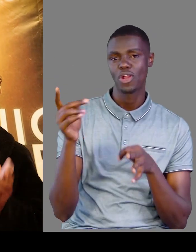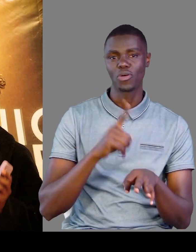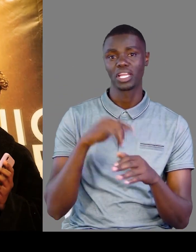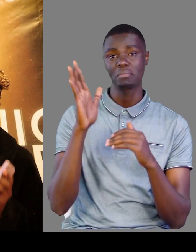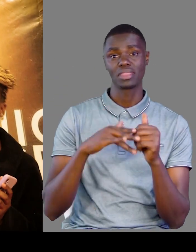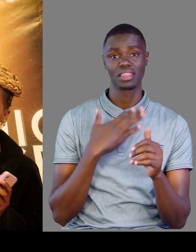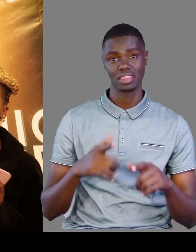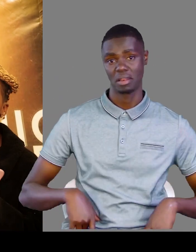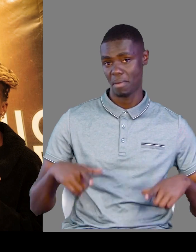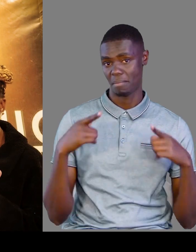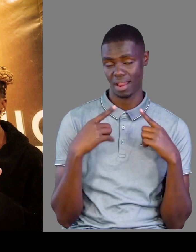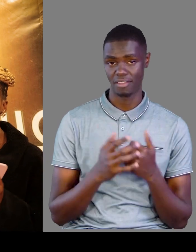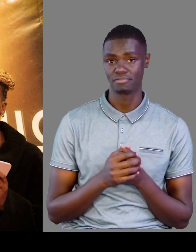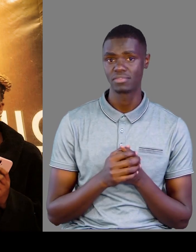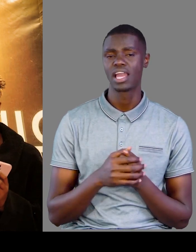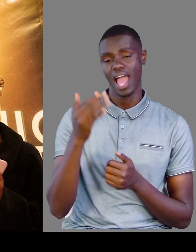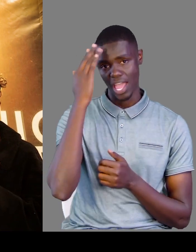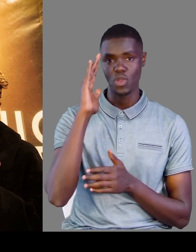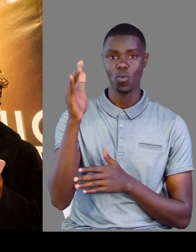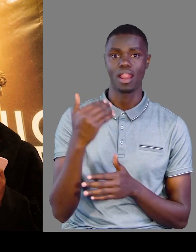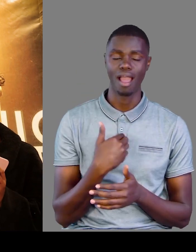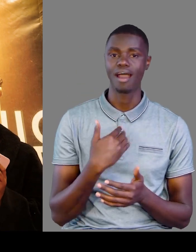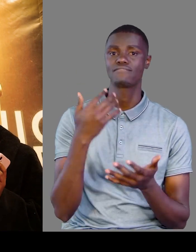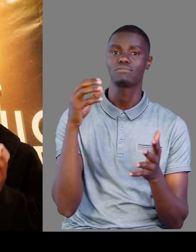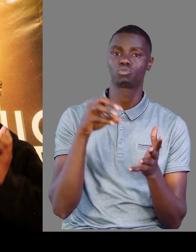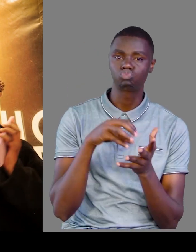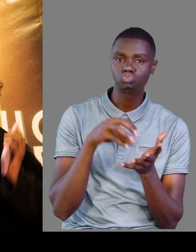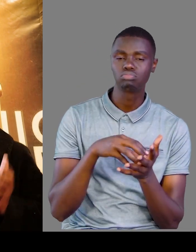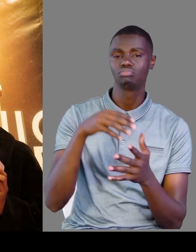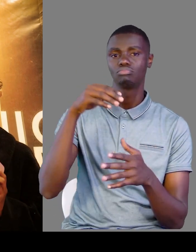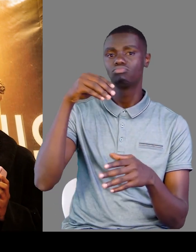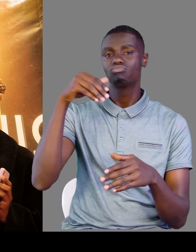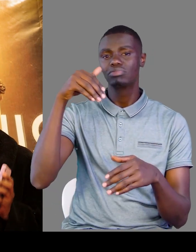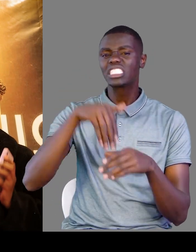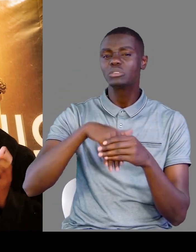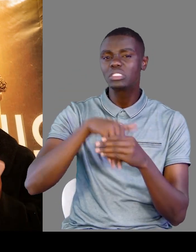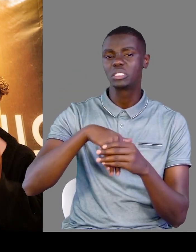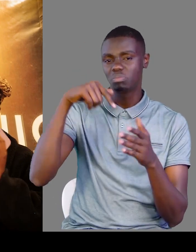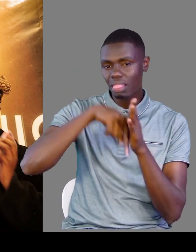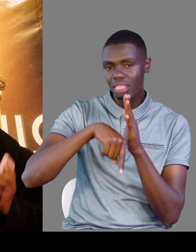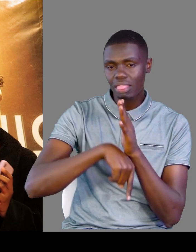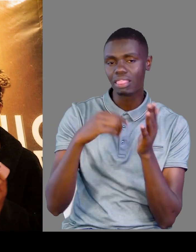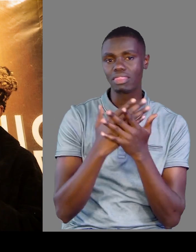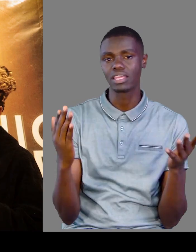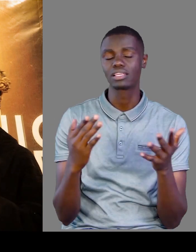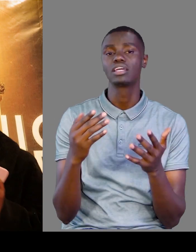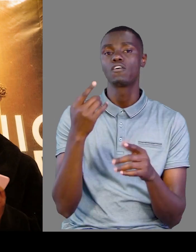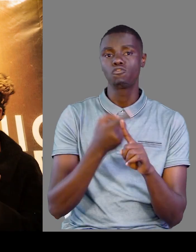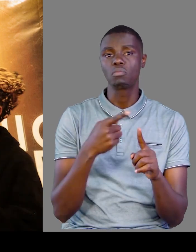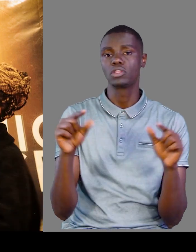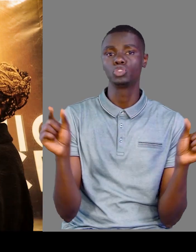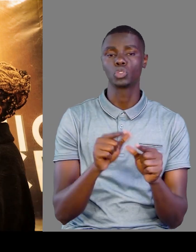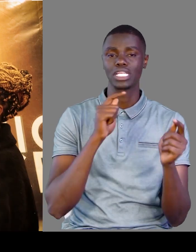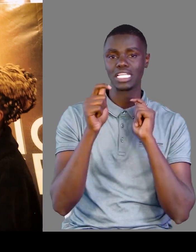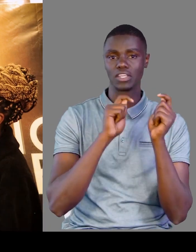ya kuzaliwa and everything. And I know we're going to be having very important insight from him. I hope you're going to be learning a lot in this short interview that we're going to be